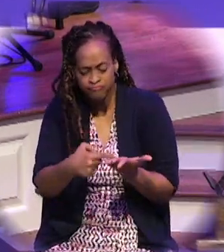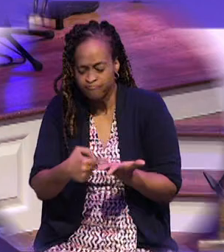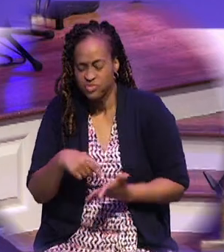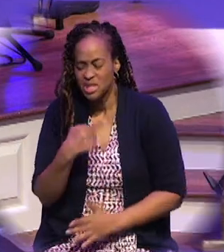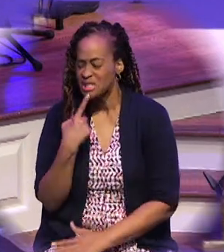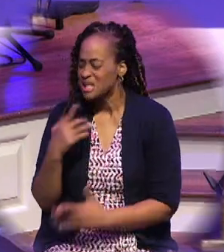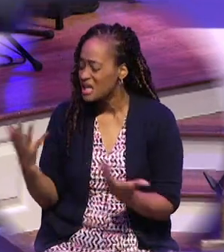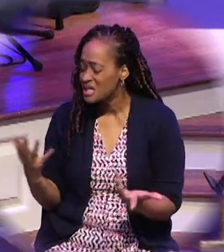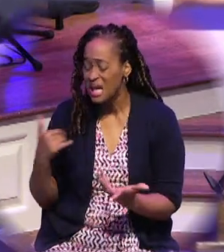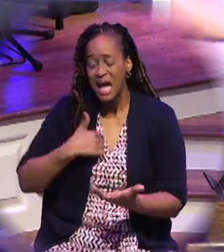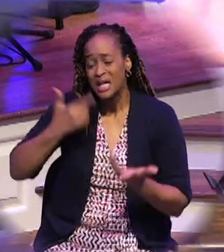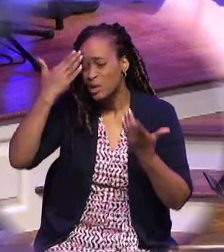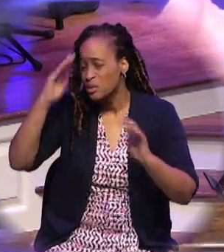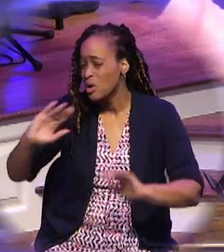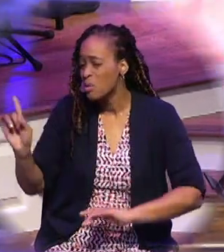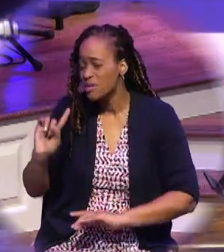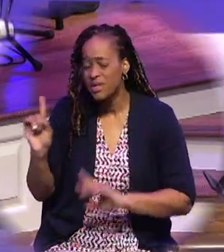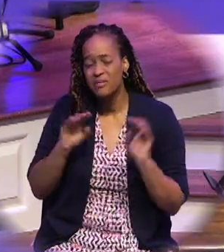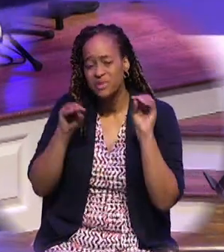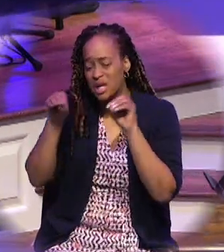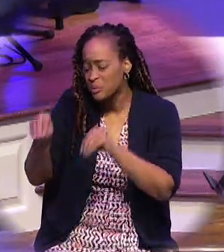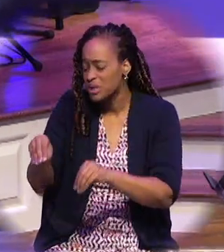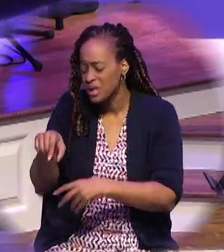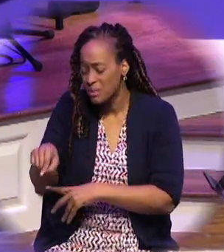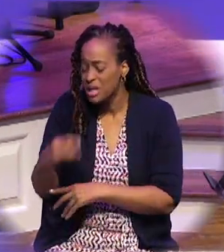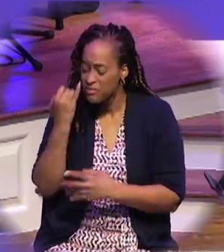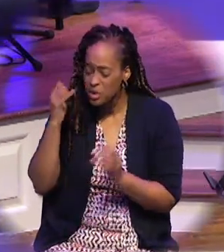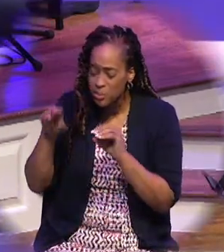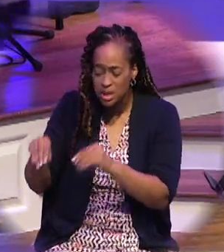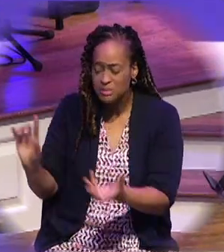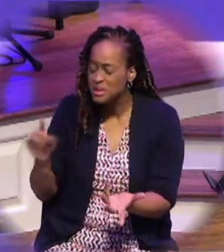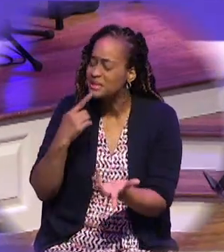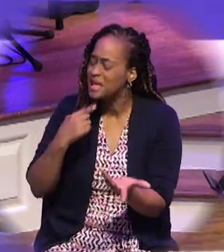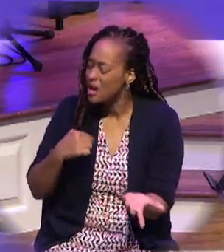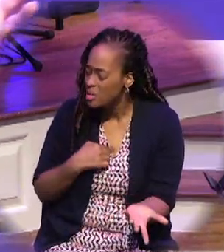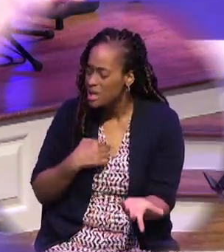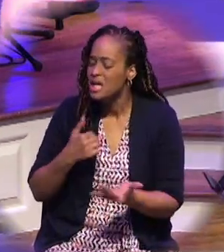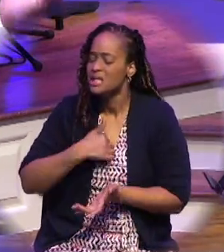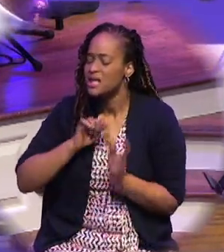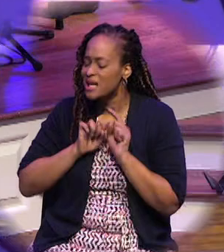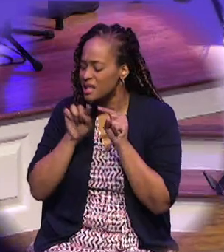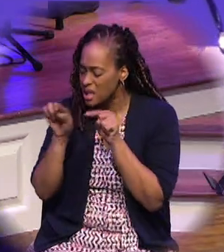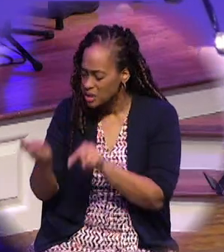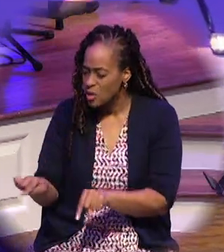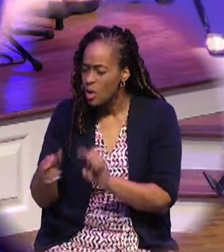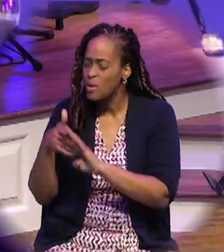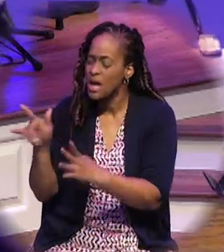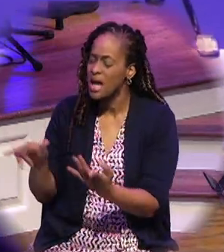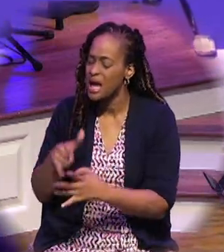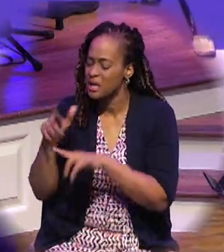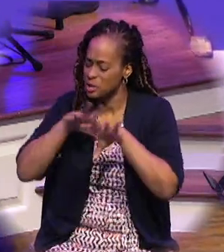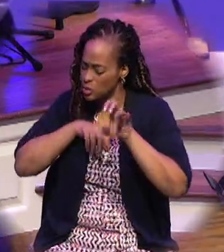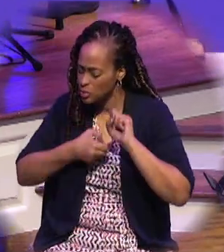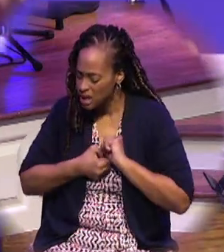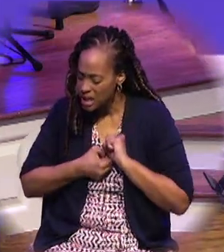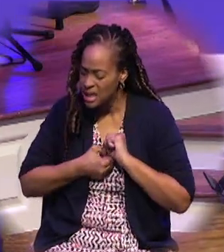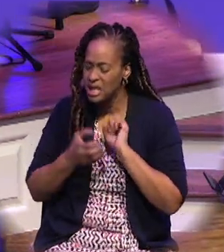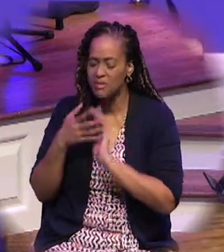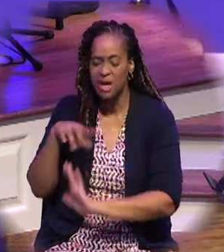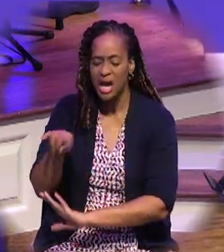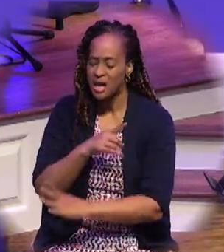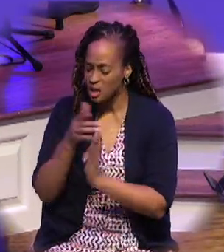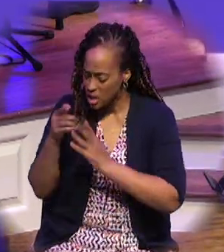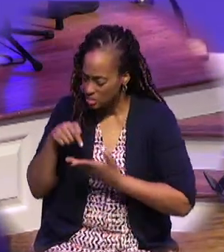says, look, I don't know what they've done with him. If you've put him somewhere, tell me so that I may go and grieve, that I may go pay